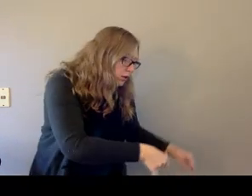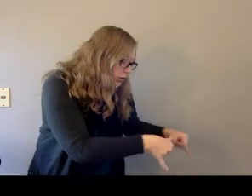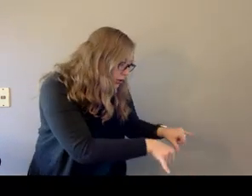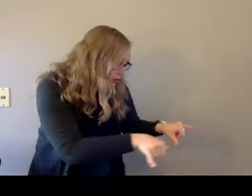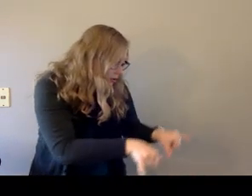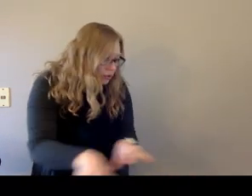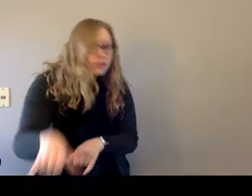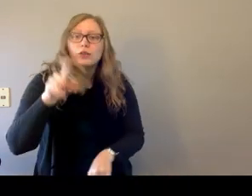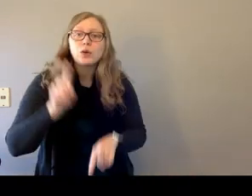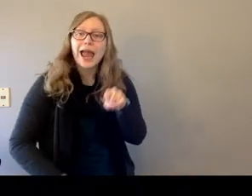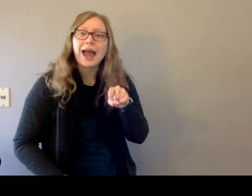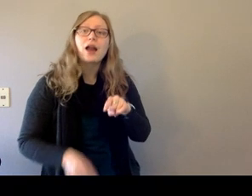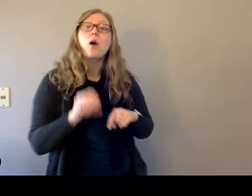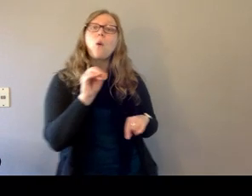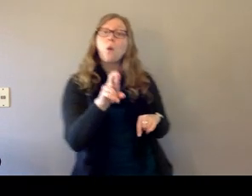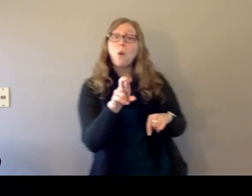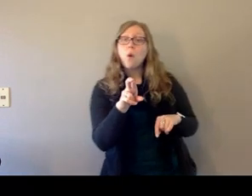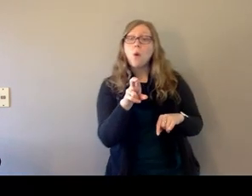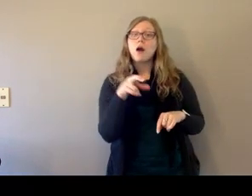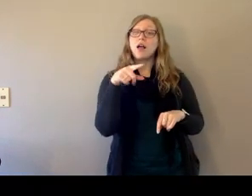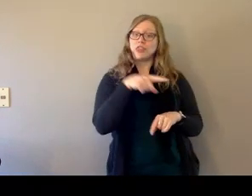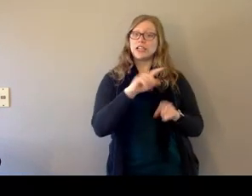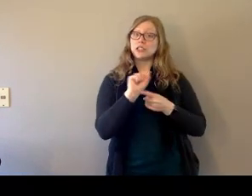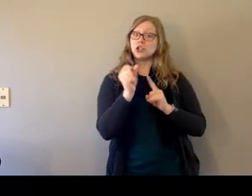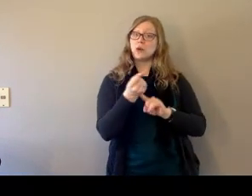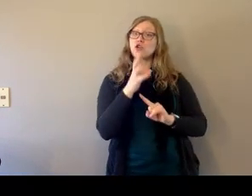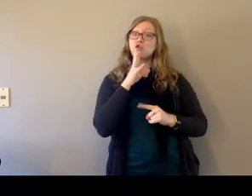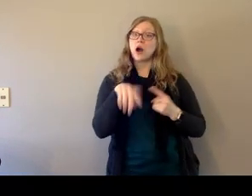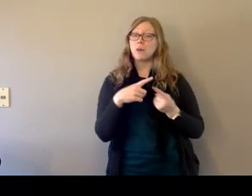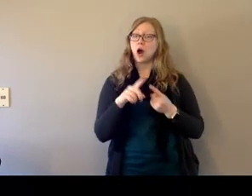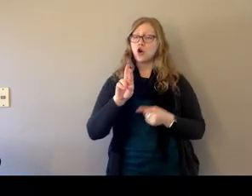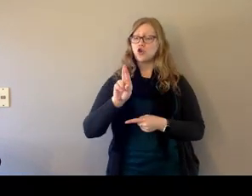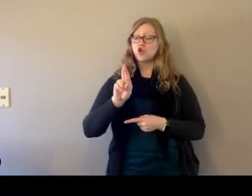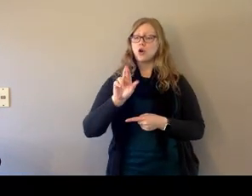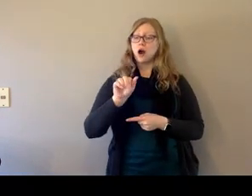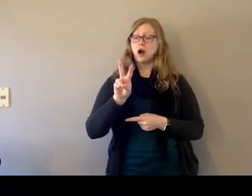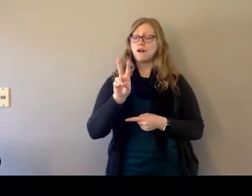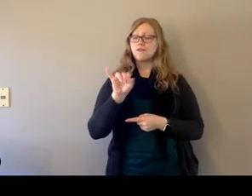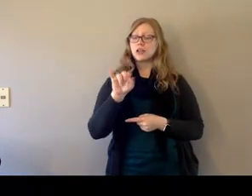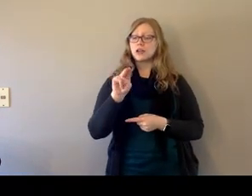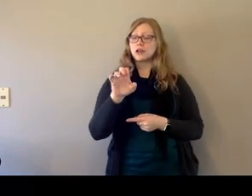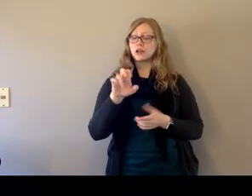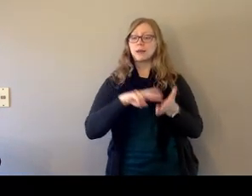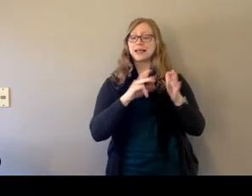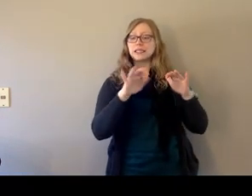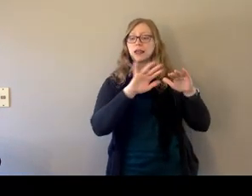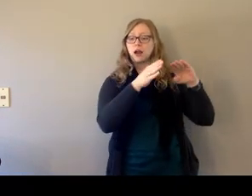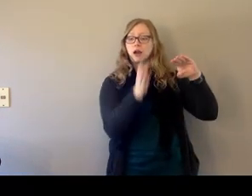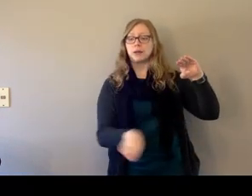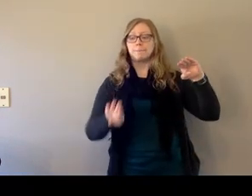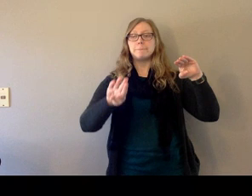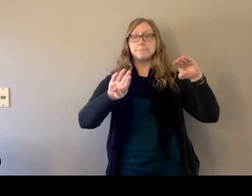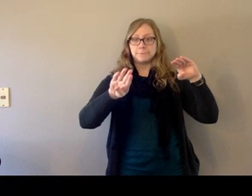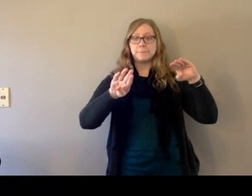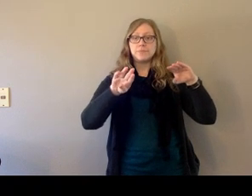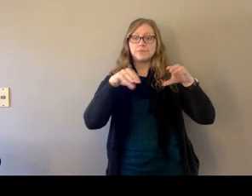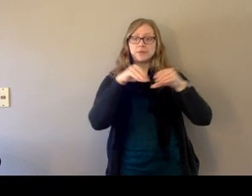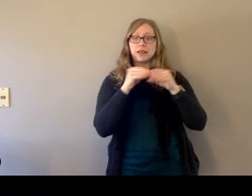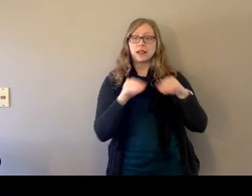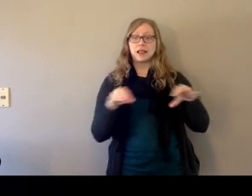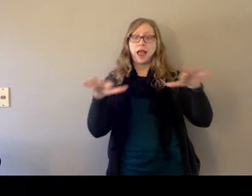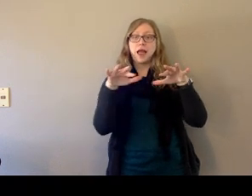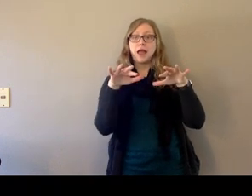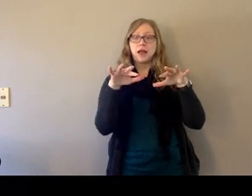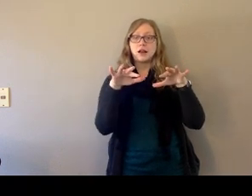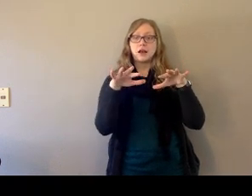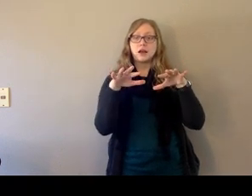be, in this case, they're talking about a ravine. A ravine is like a dip in the land. If I think I think it's smaller than something